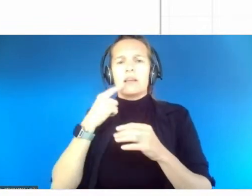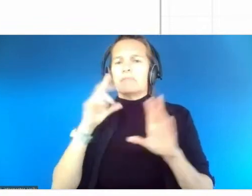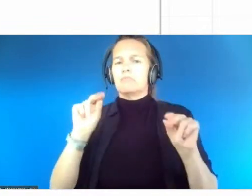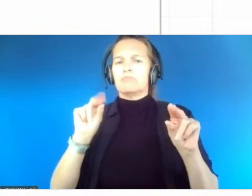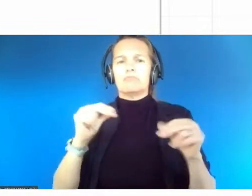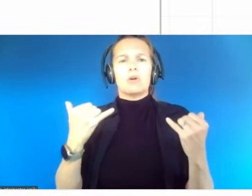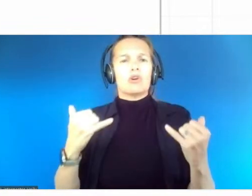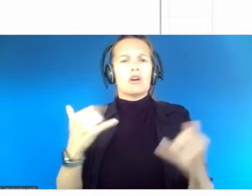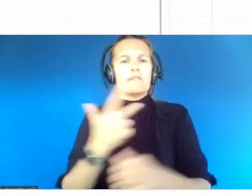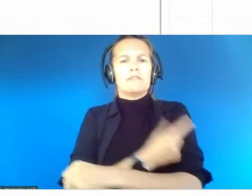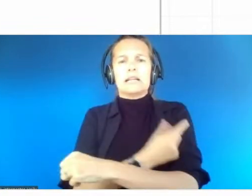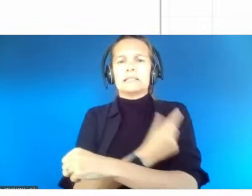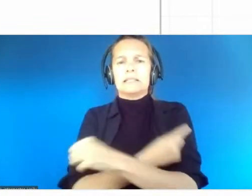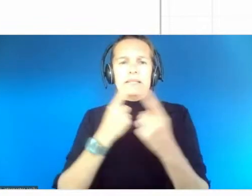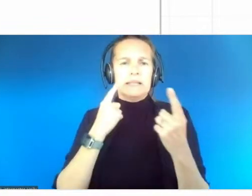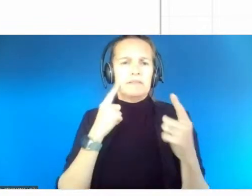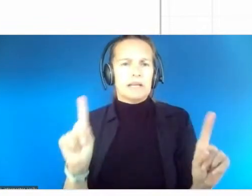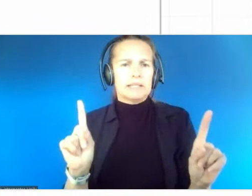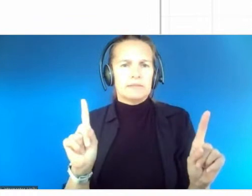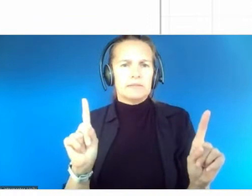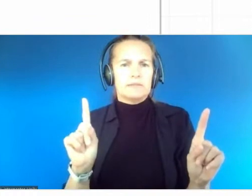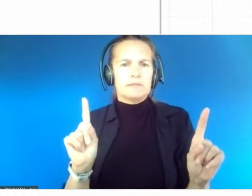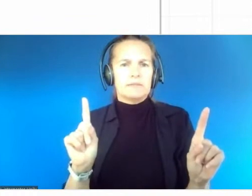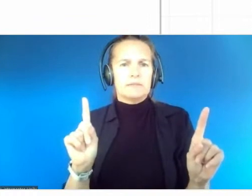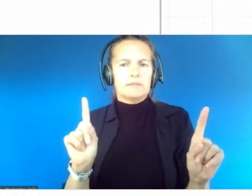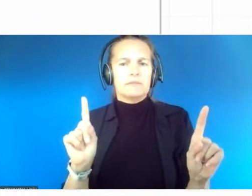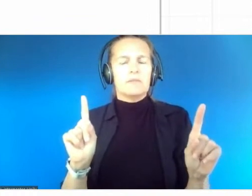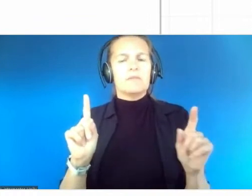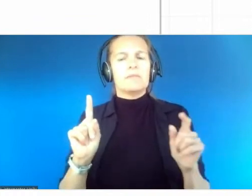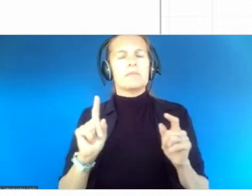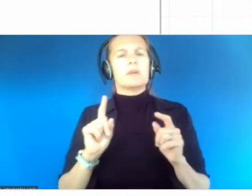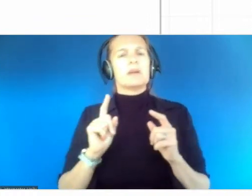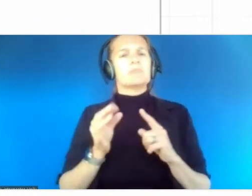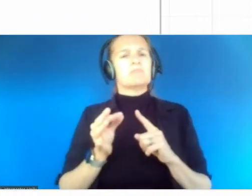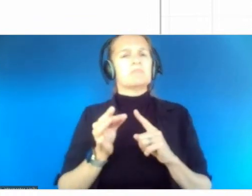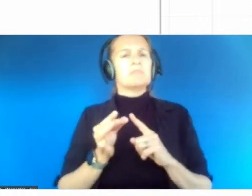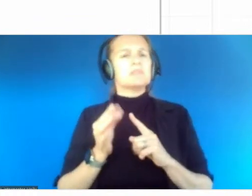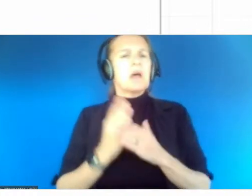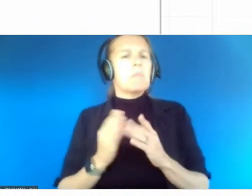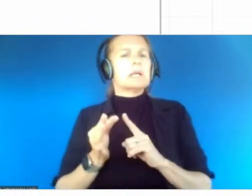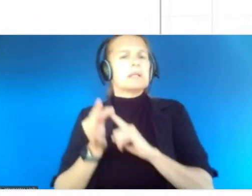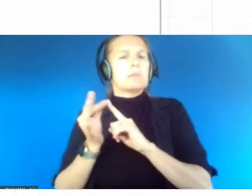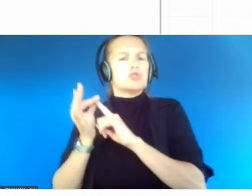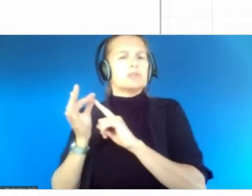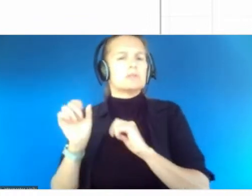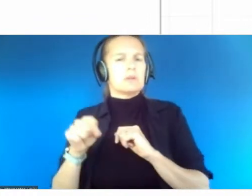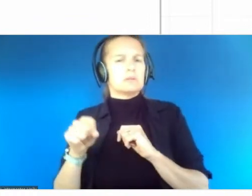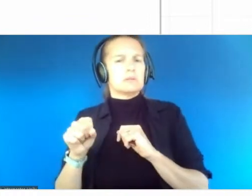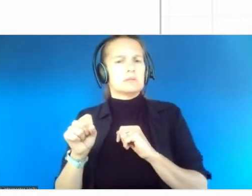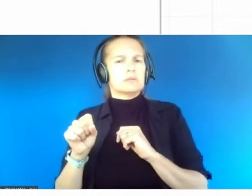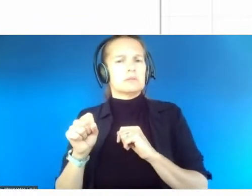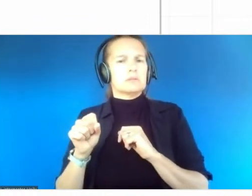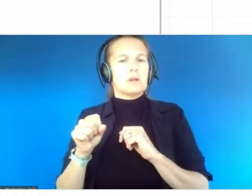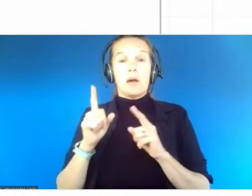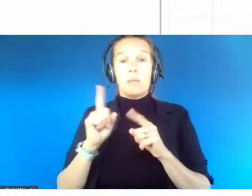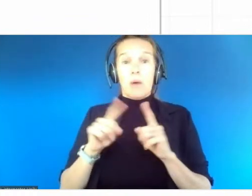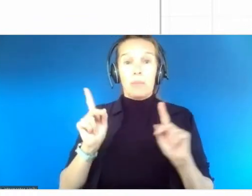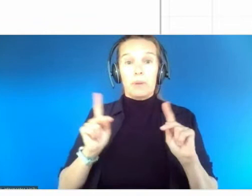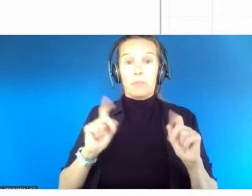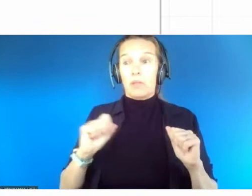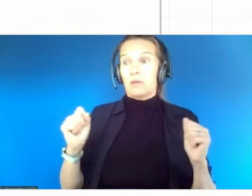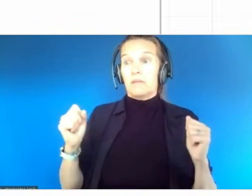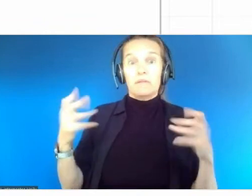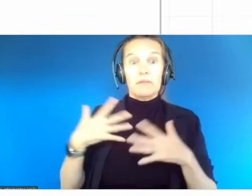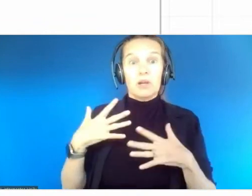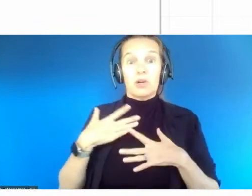be very effective with few exceptions. Fear, unfortunately, that they are failing has stoked the hunger